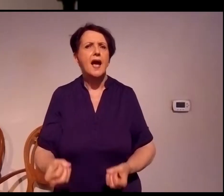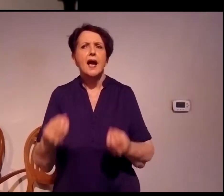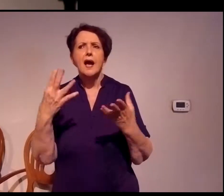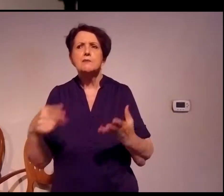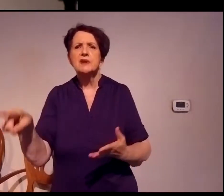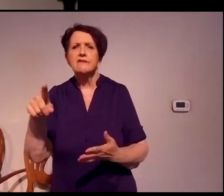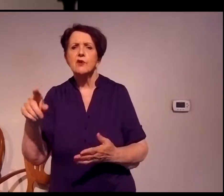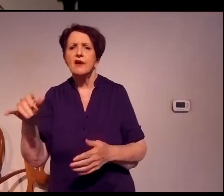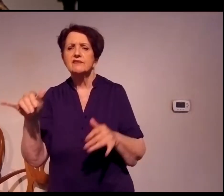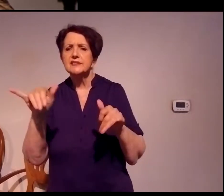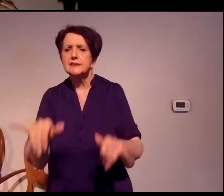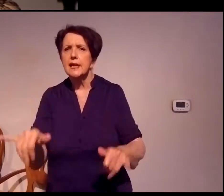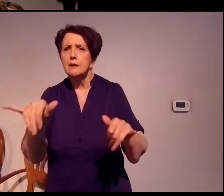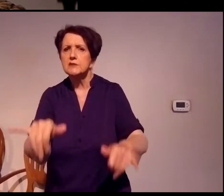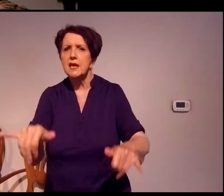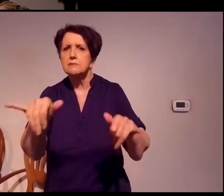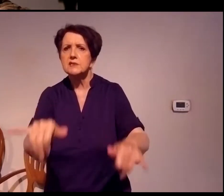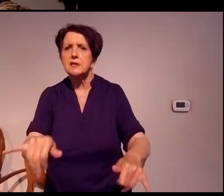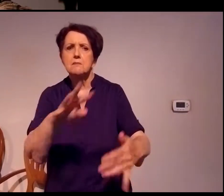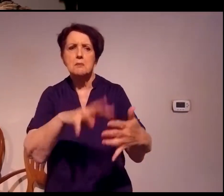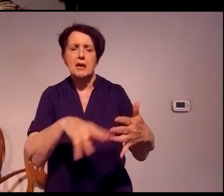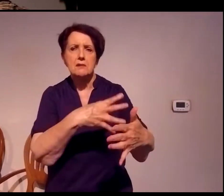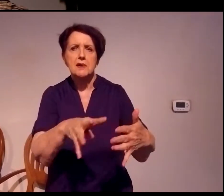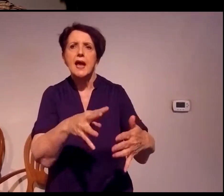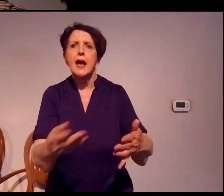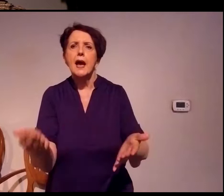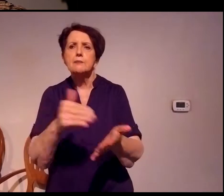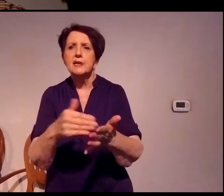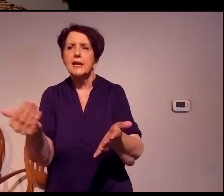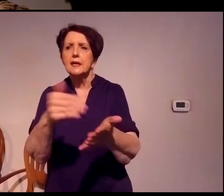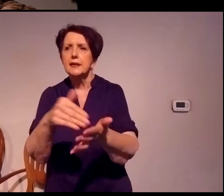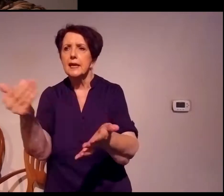over again and then are surprised?